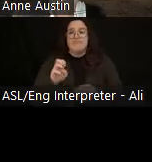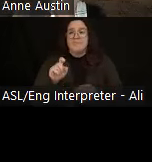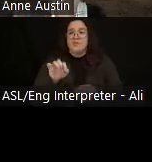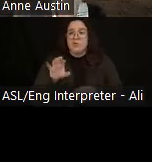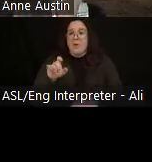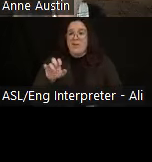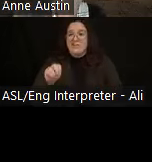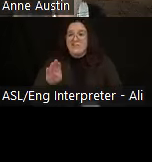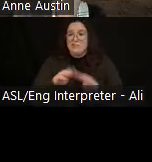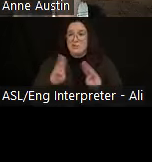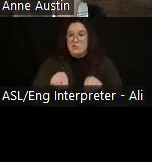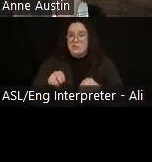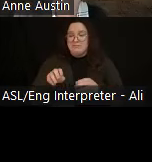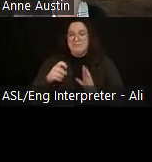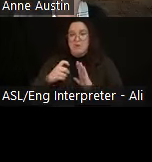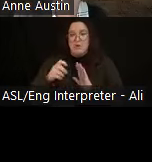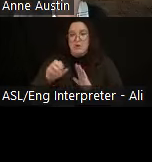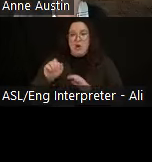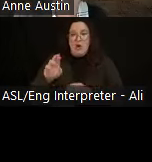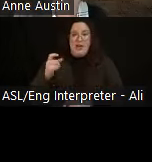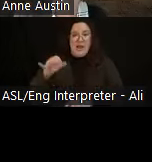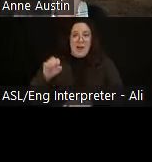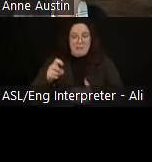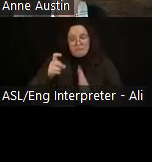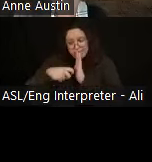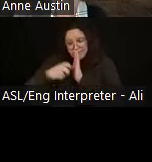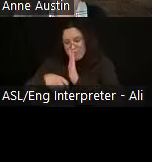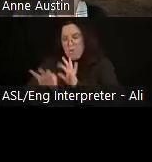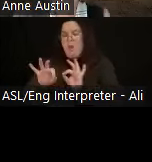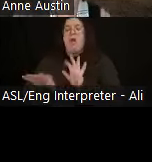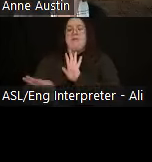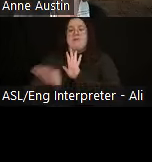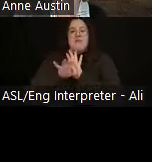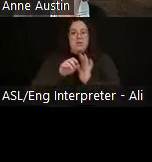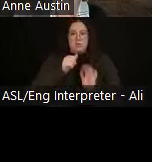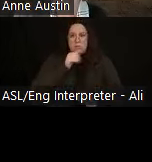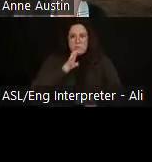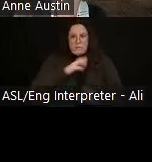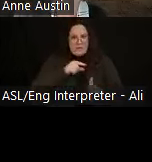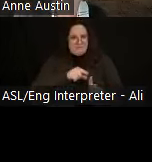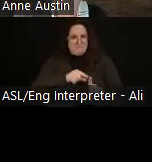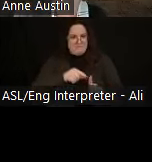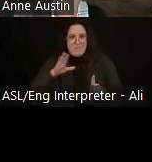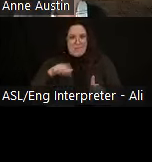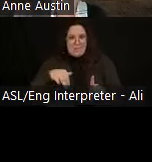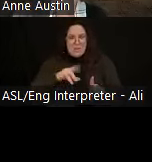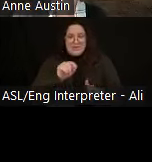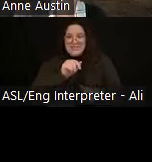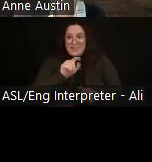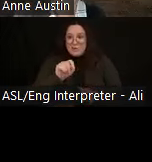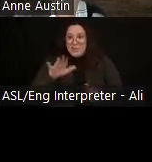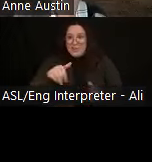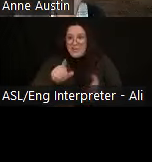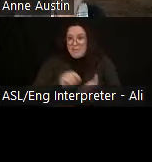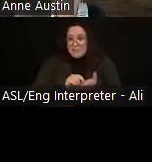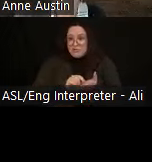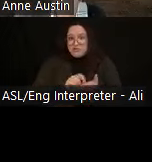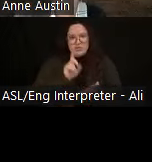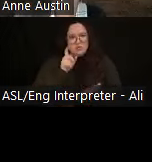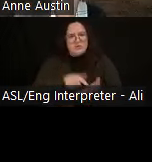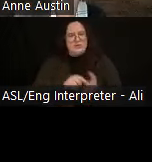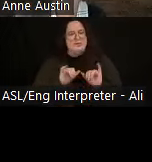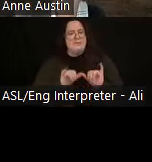the tattoo on mummified remains of a woman that had not been previously published. And what she noted is that it